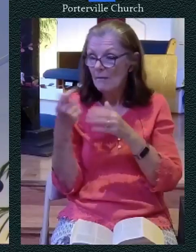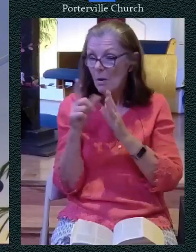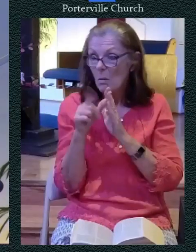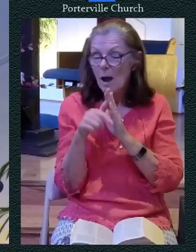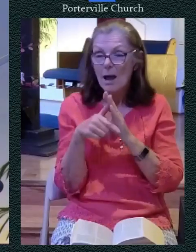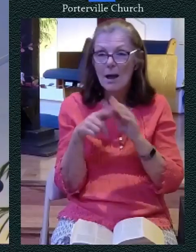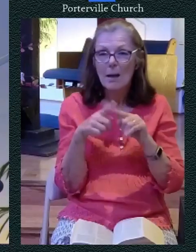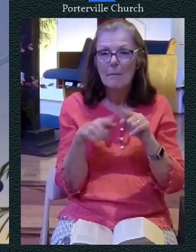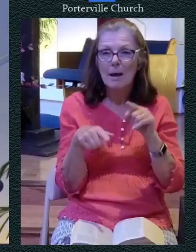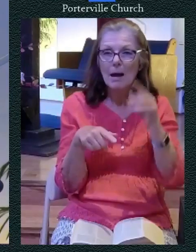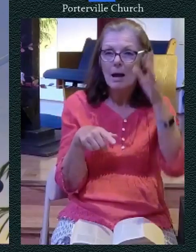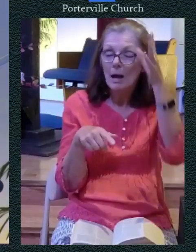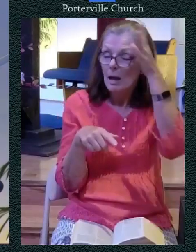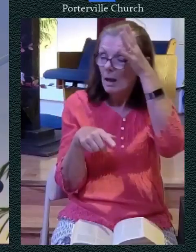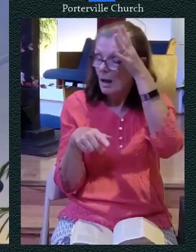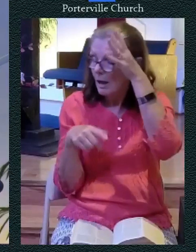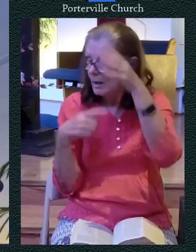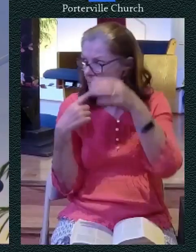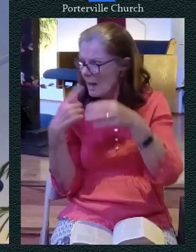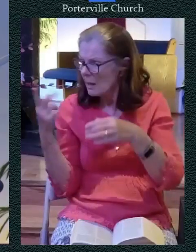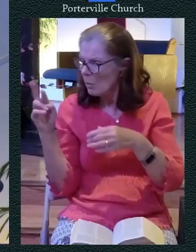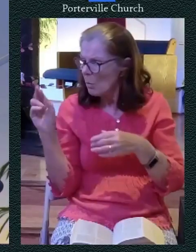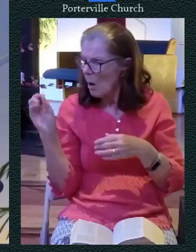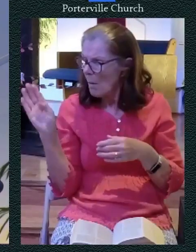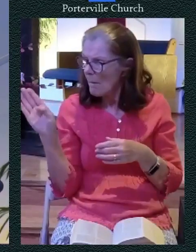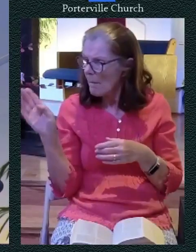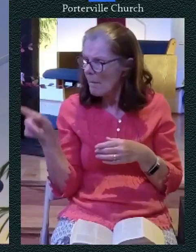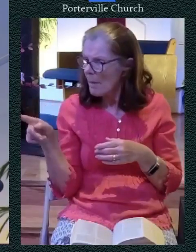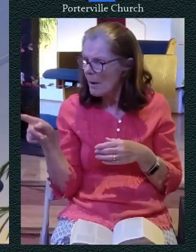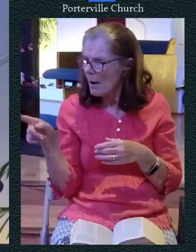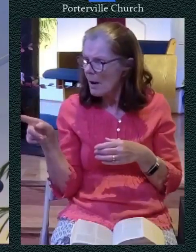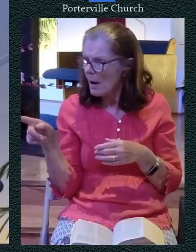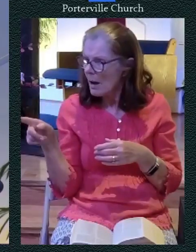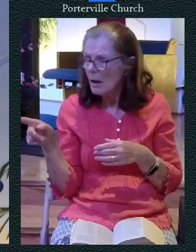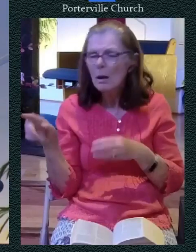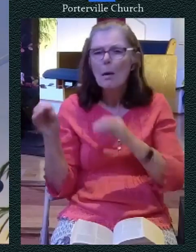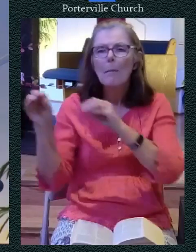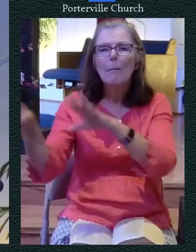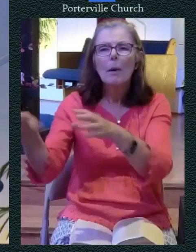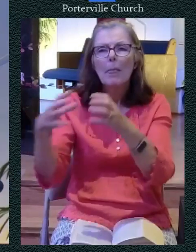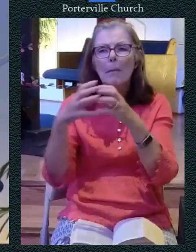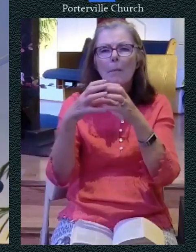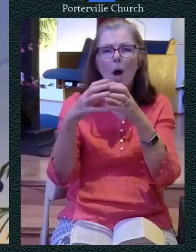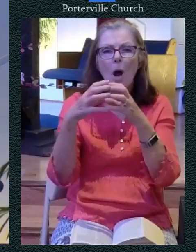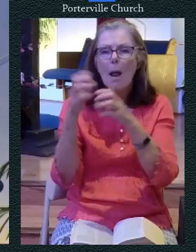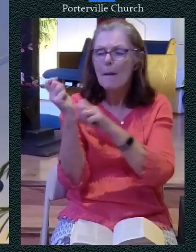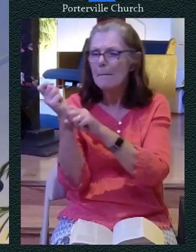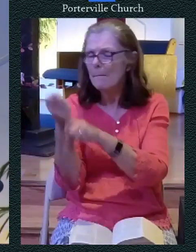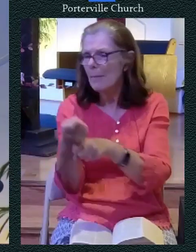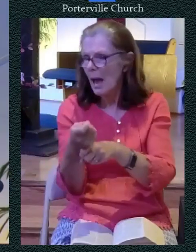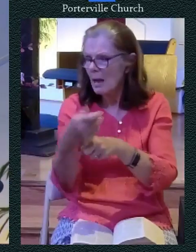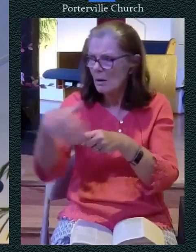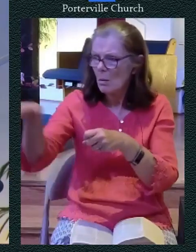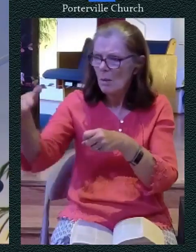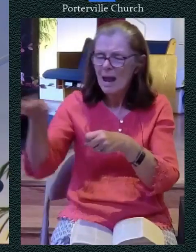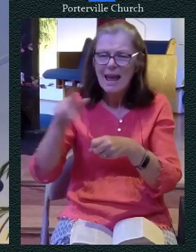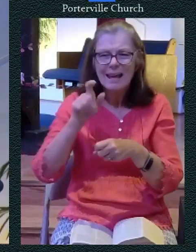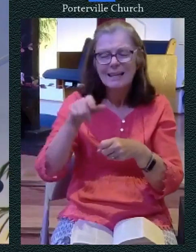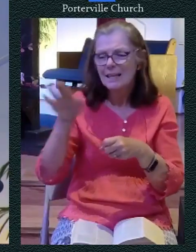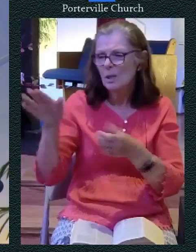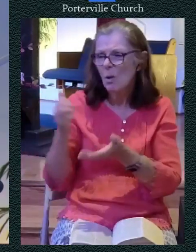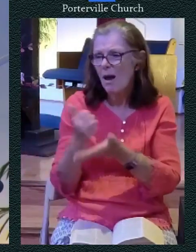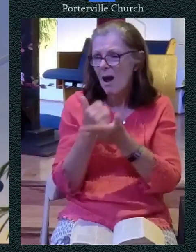he said, "Rob, you need to put the ball and the bat away. I need your help with a few chores, and Sabbath's coming."